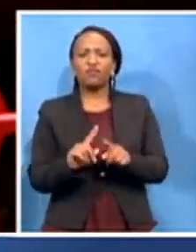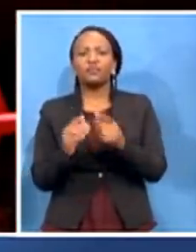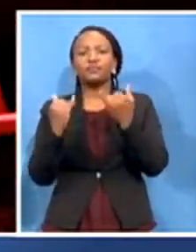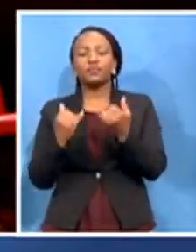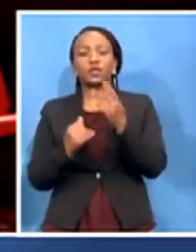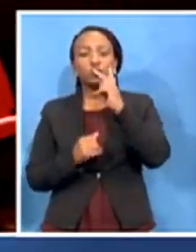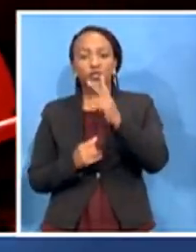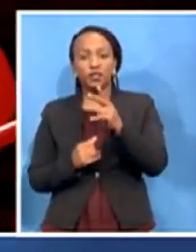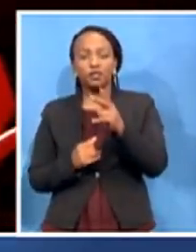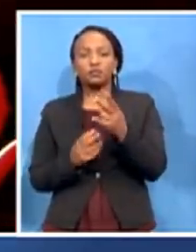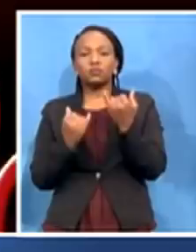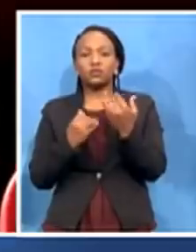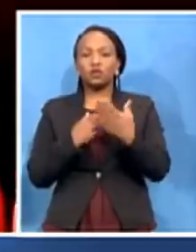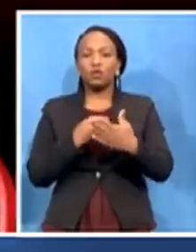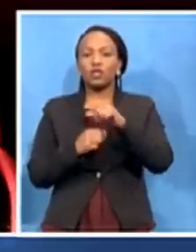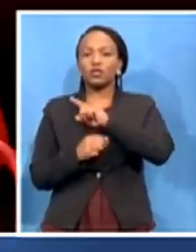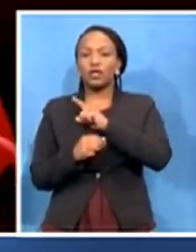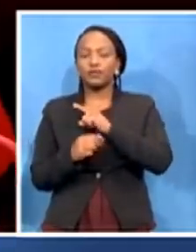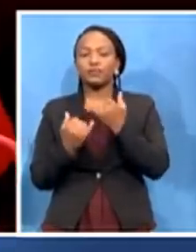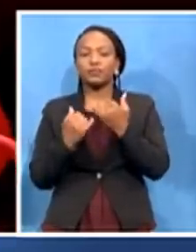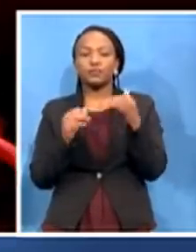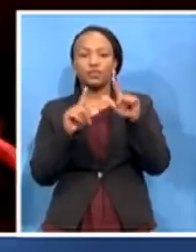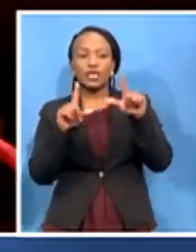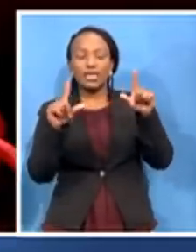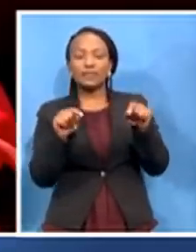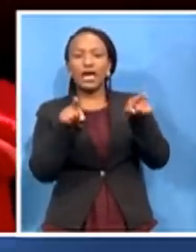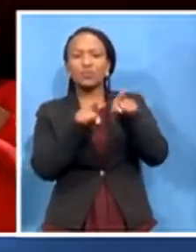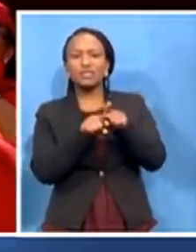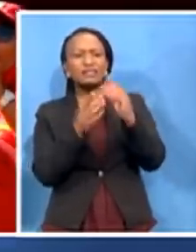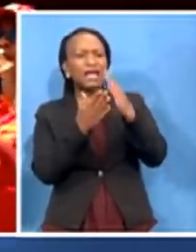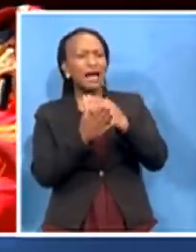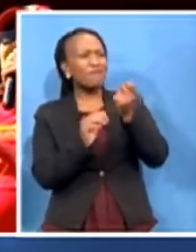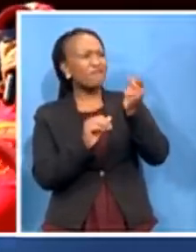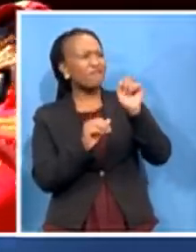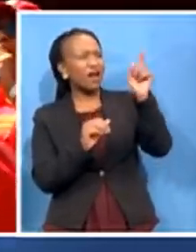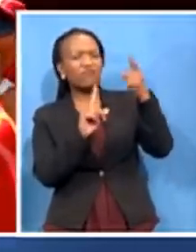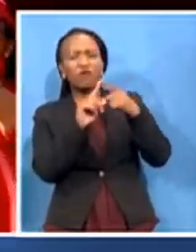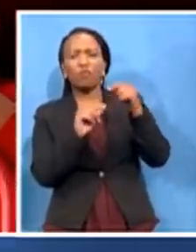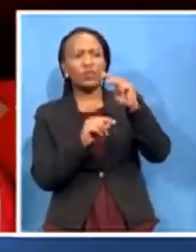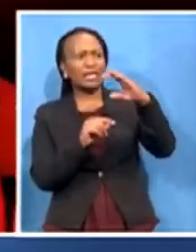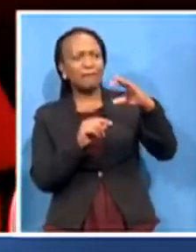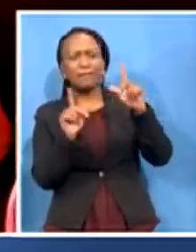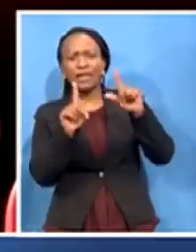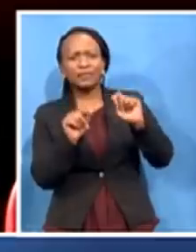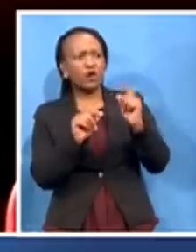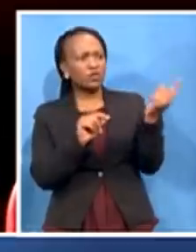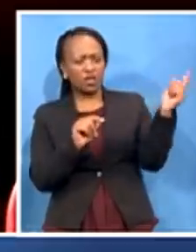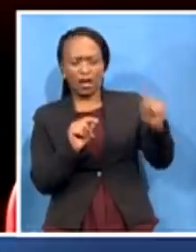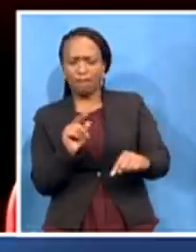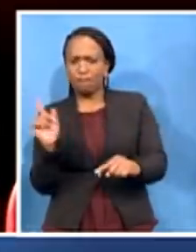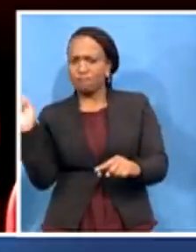Cape Town in the Western Cape, saying that no one should be above the law, and that